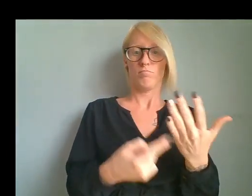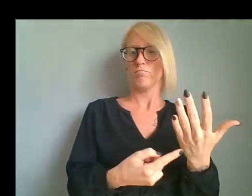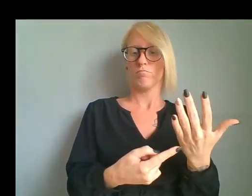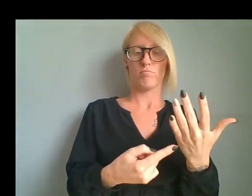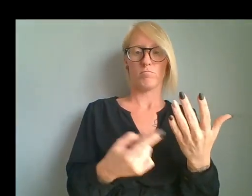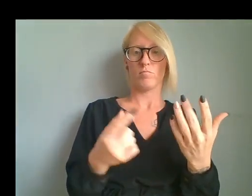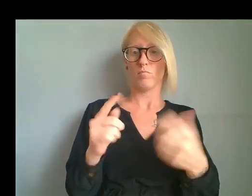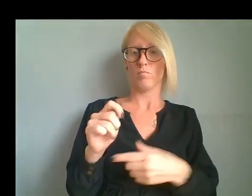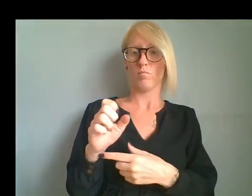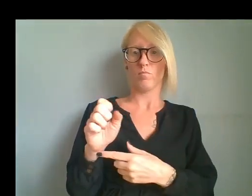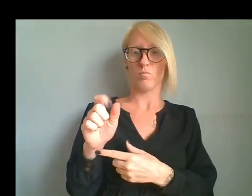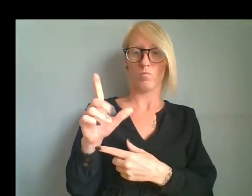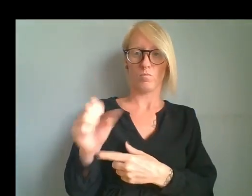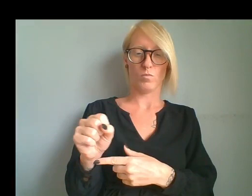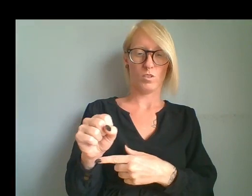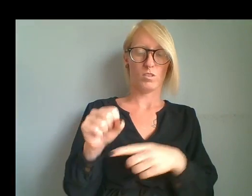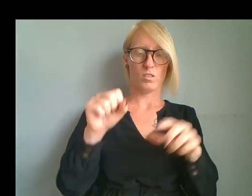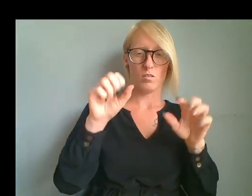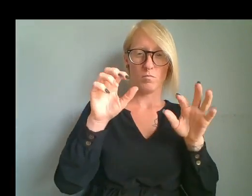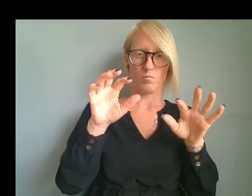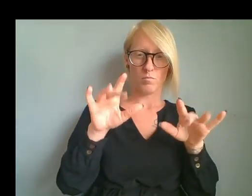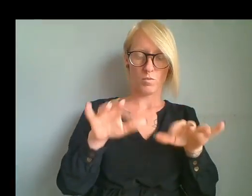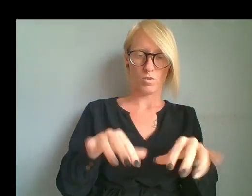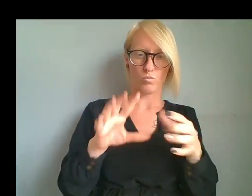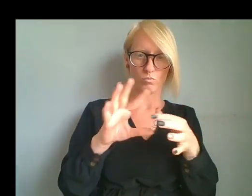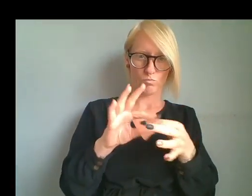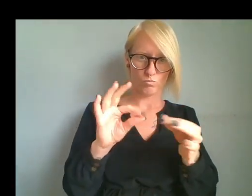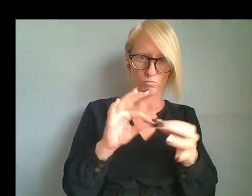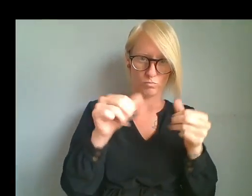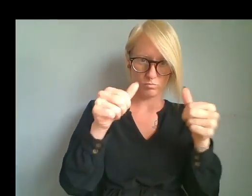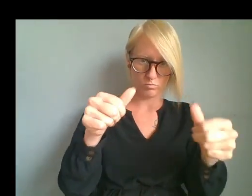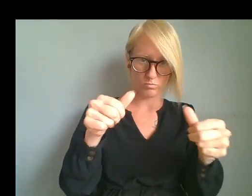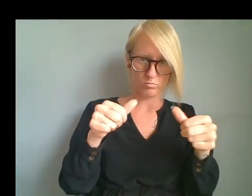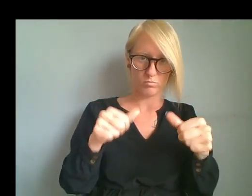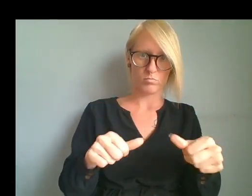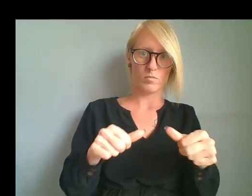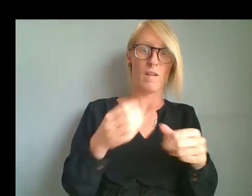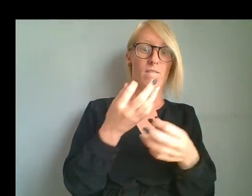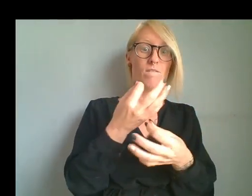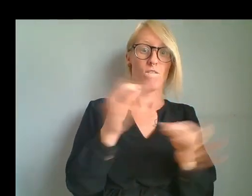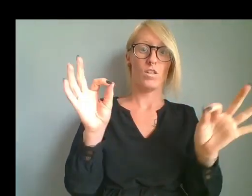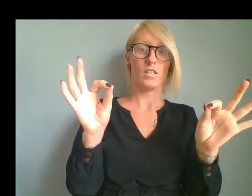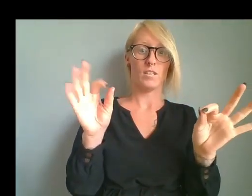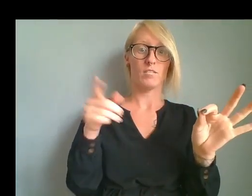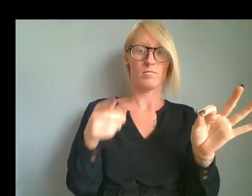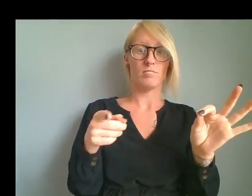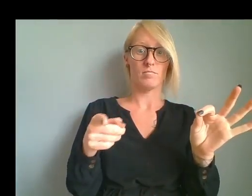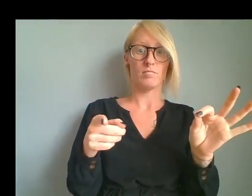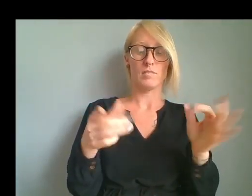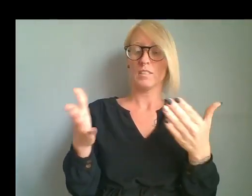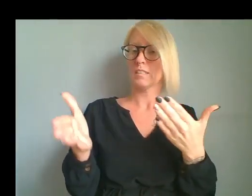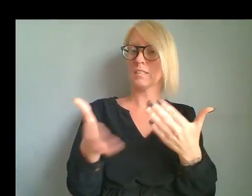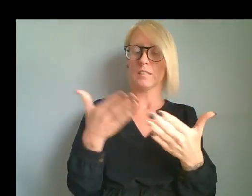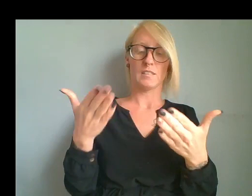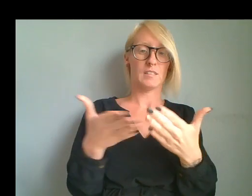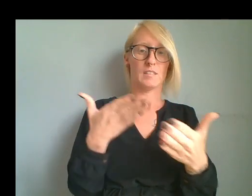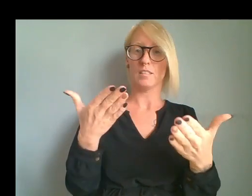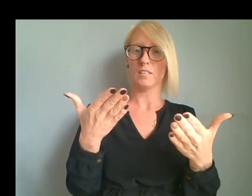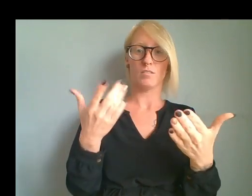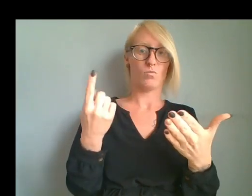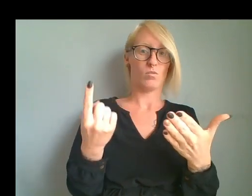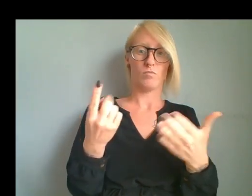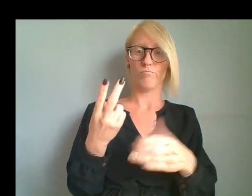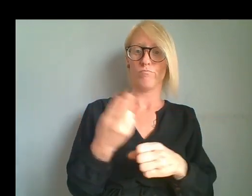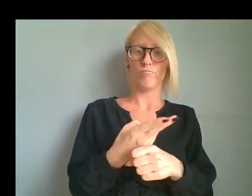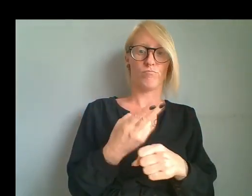host your blog. I'm talking about Blogger today. It is free, and just because I find it to be one of the easiest ones to use. So